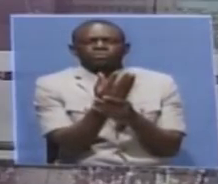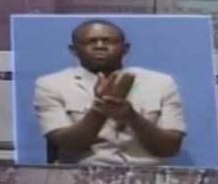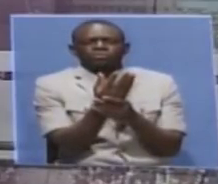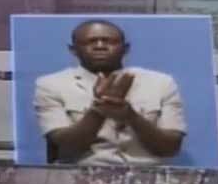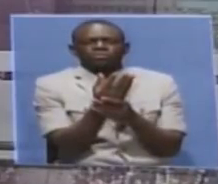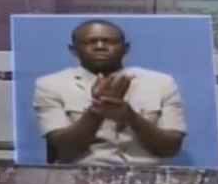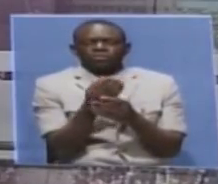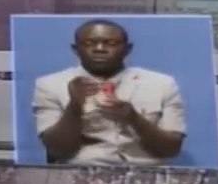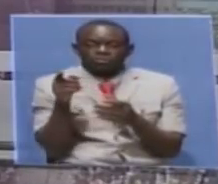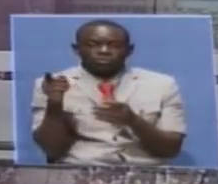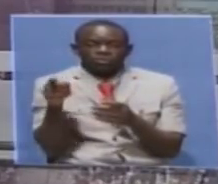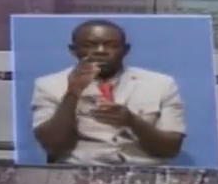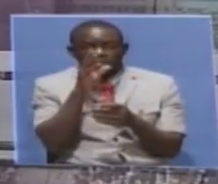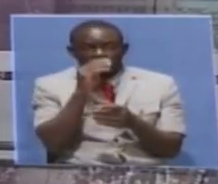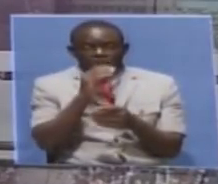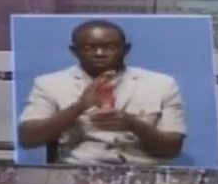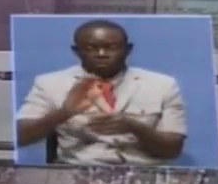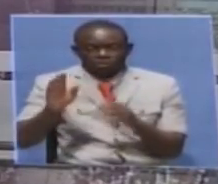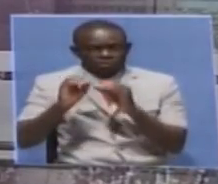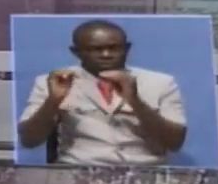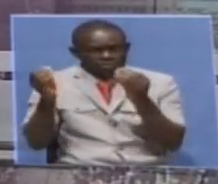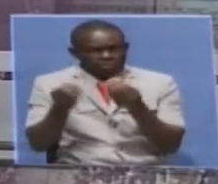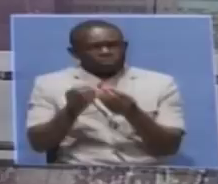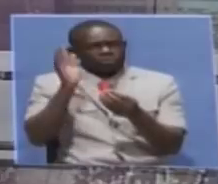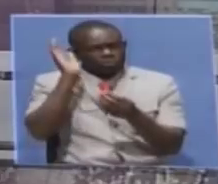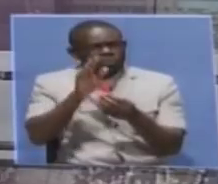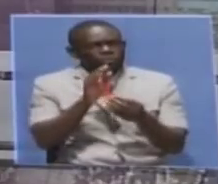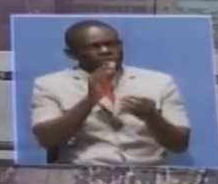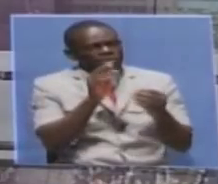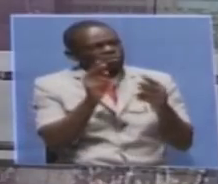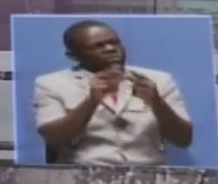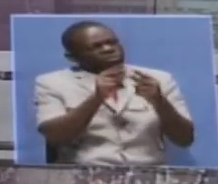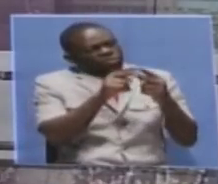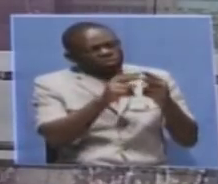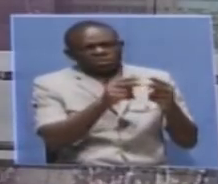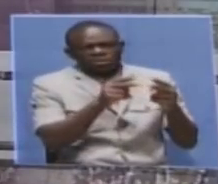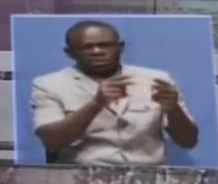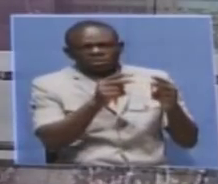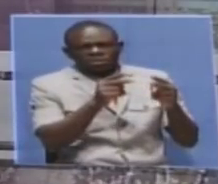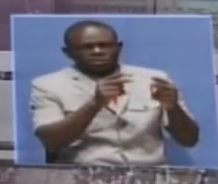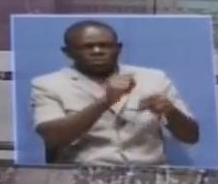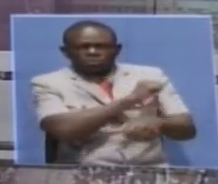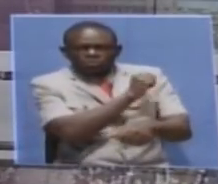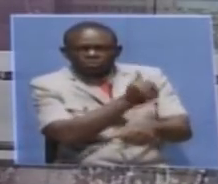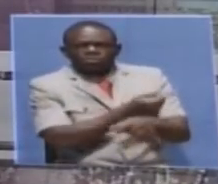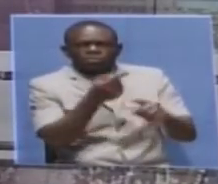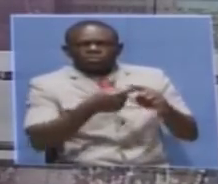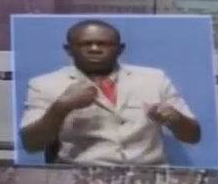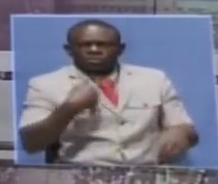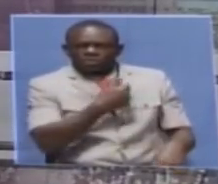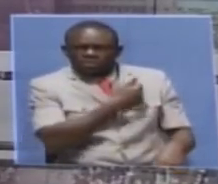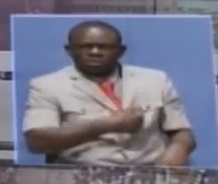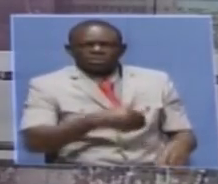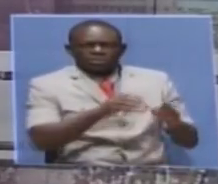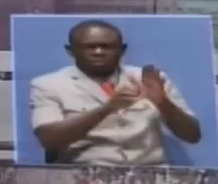says her organization will be engaging with key authorities from the People's Republic of China, such as China Exim Bank, to